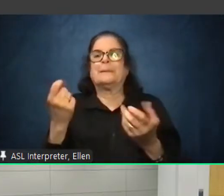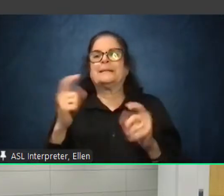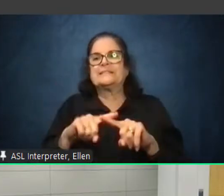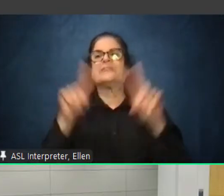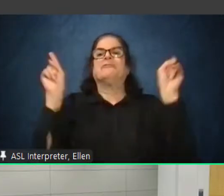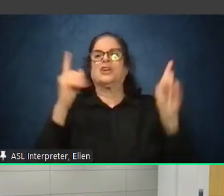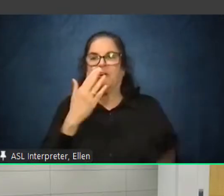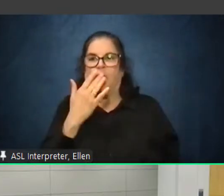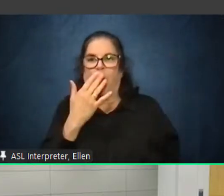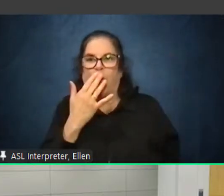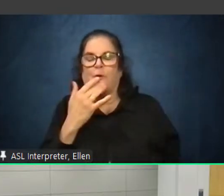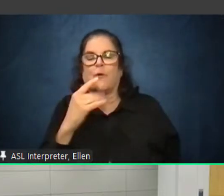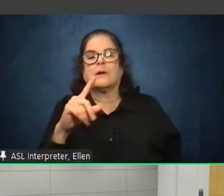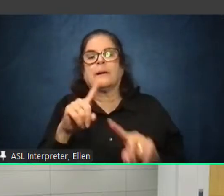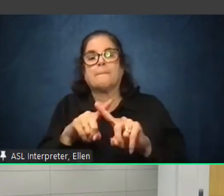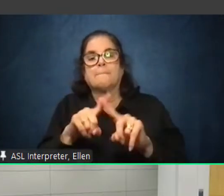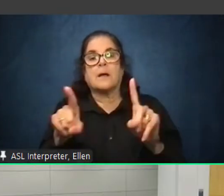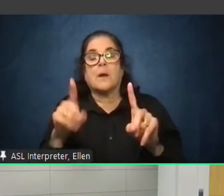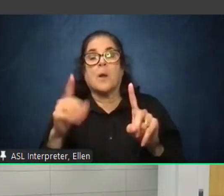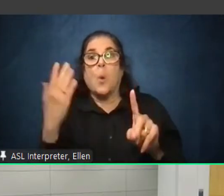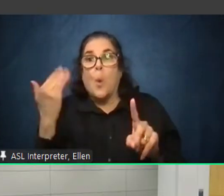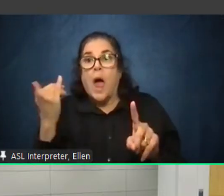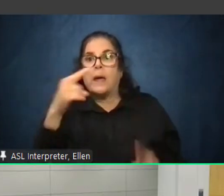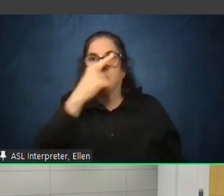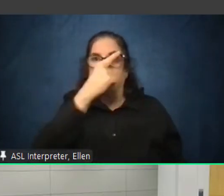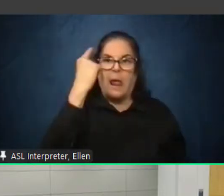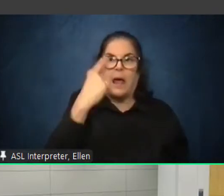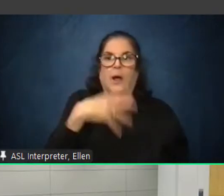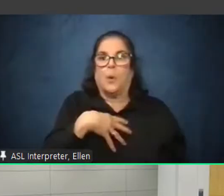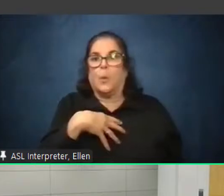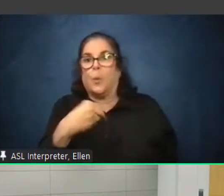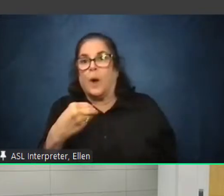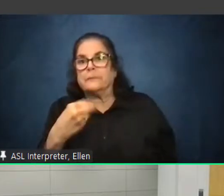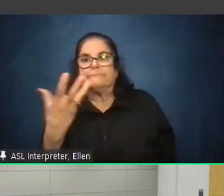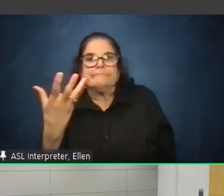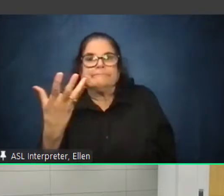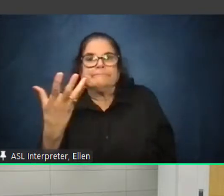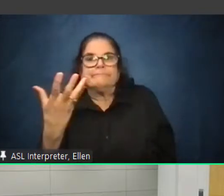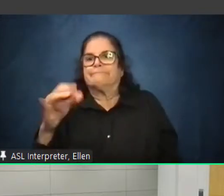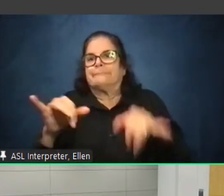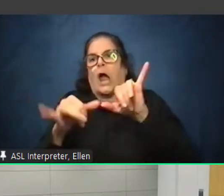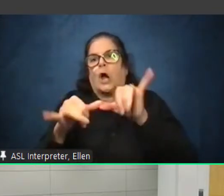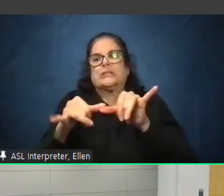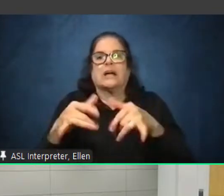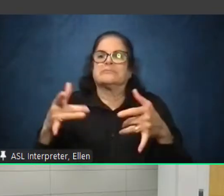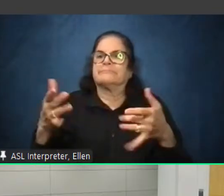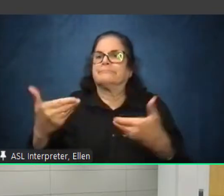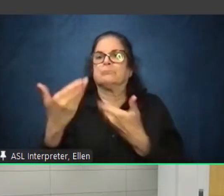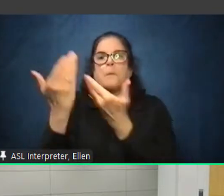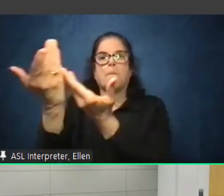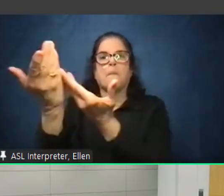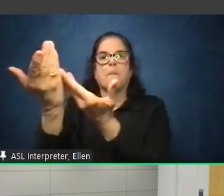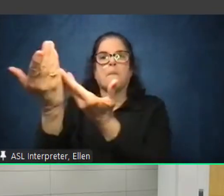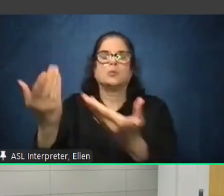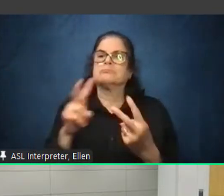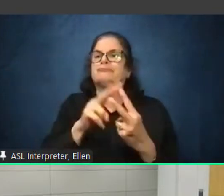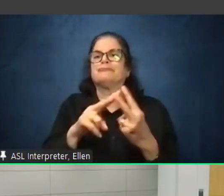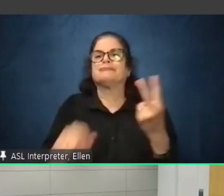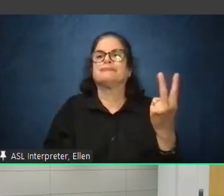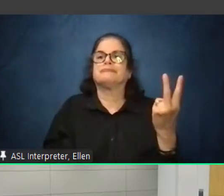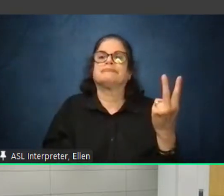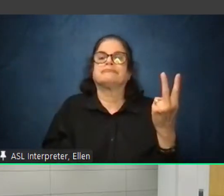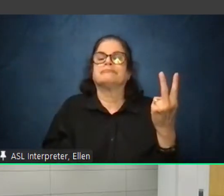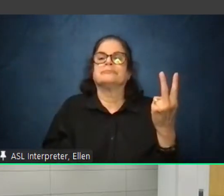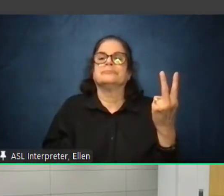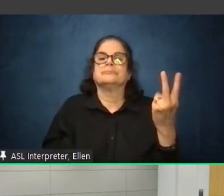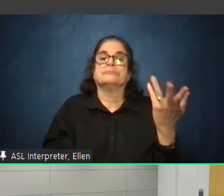your question is why black and white? It's because that's the palette the architect kind of proposed and was kind of put out there. And that was kind of what we received because